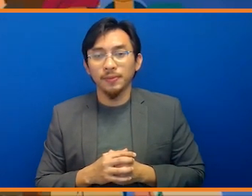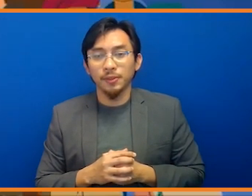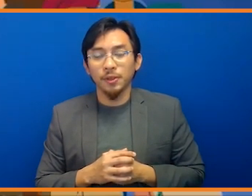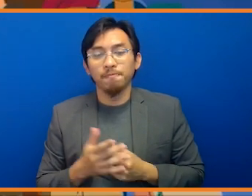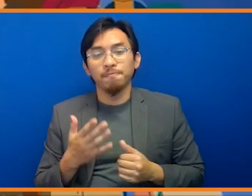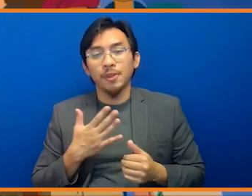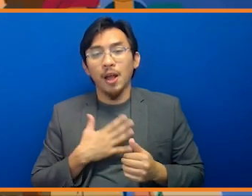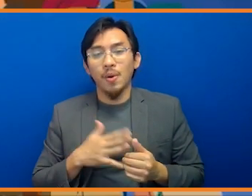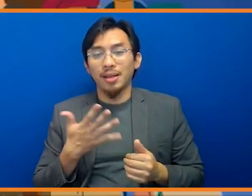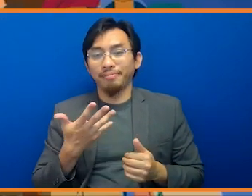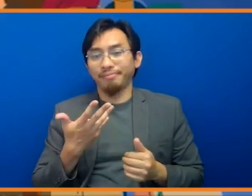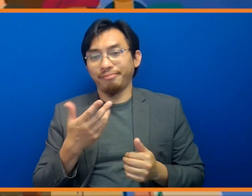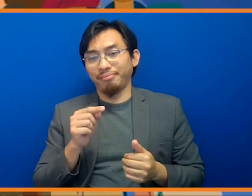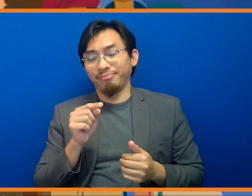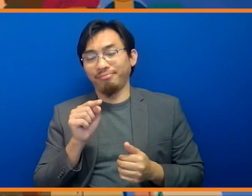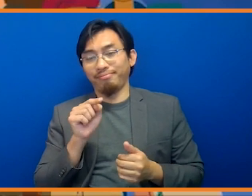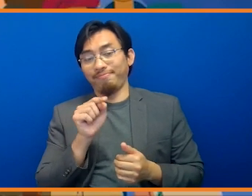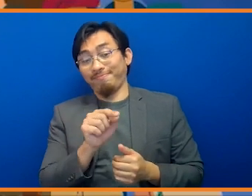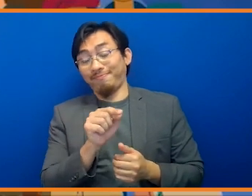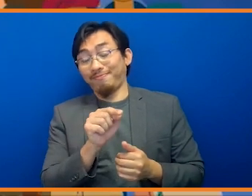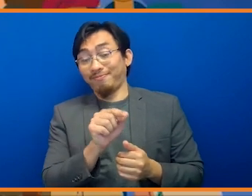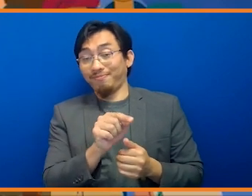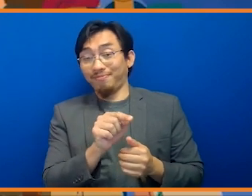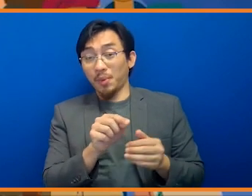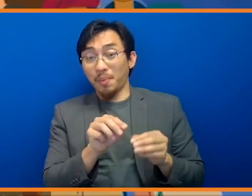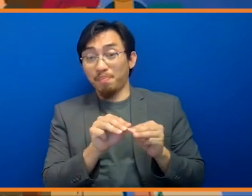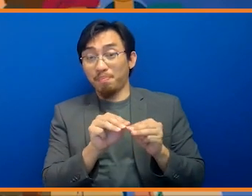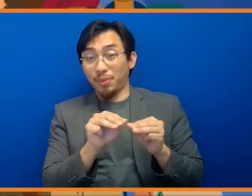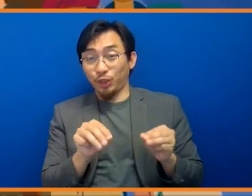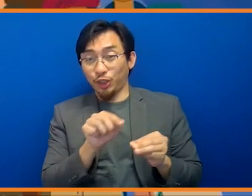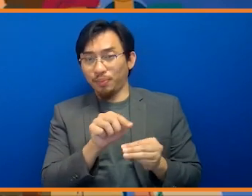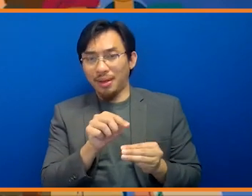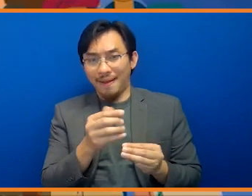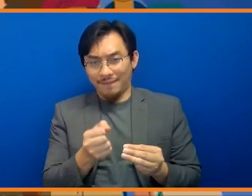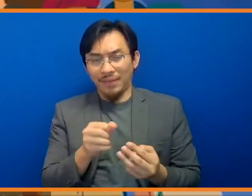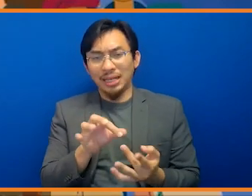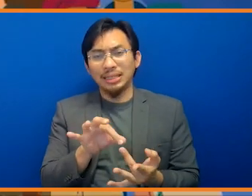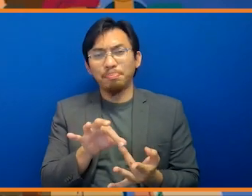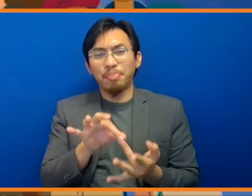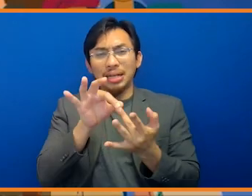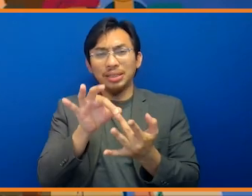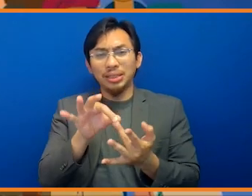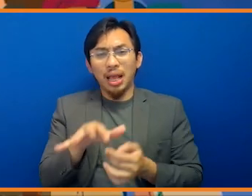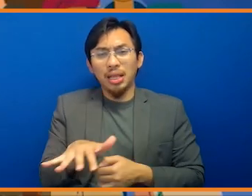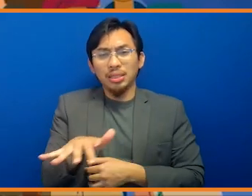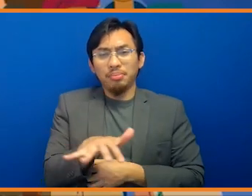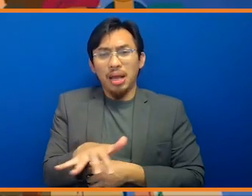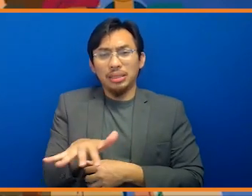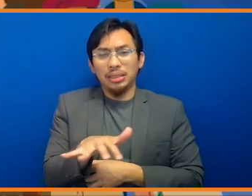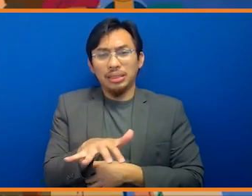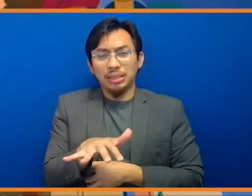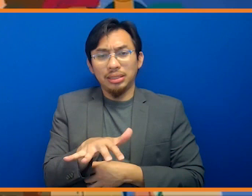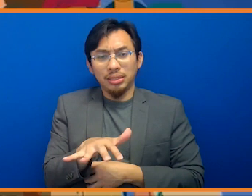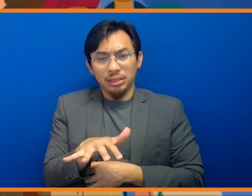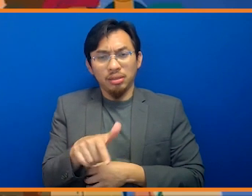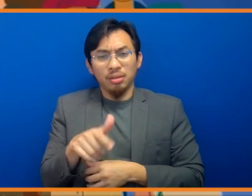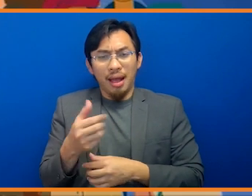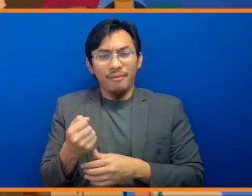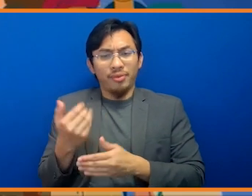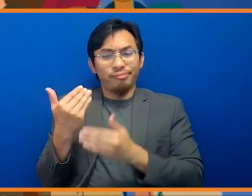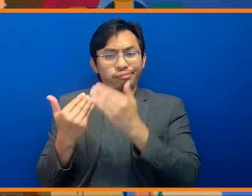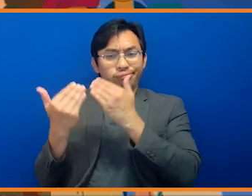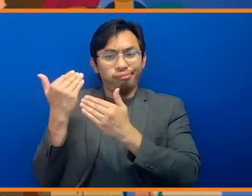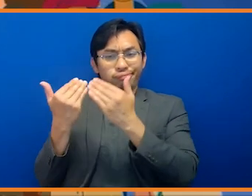I would like to point it that the museum is a special space. Museum, I mean the conventional museum, traditional museum, such